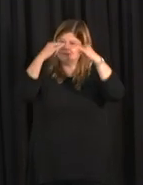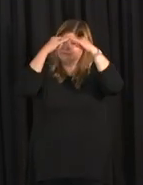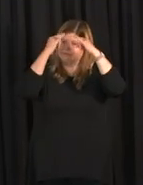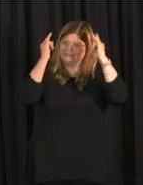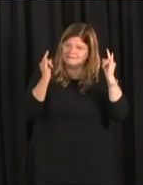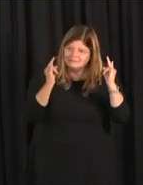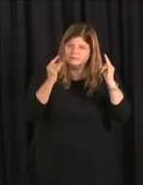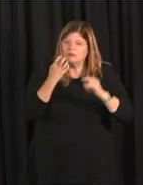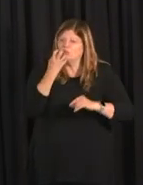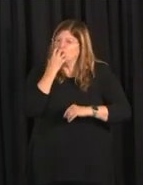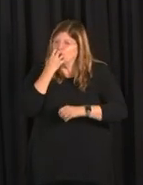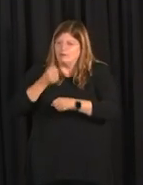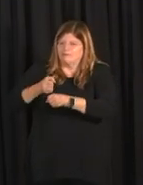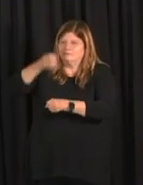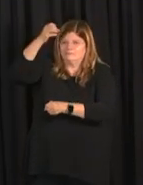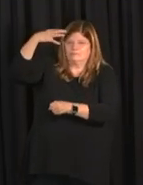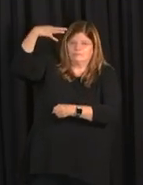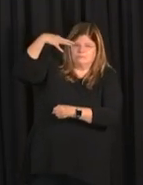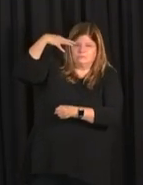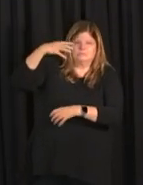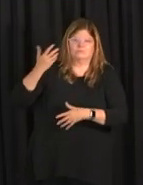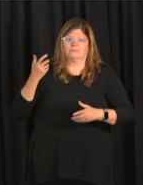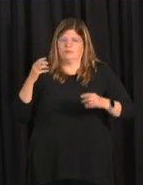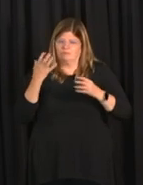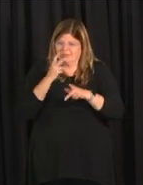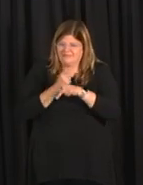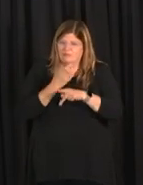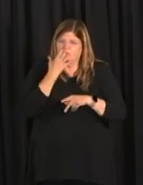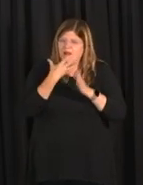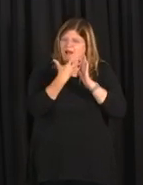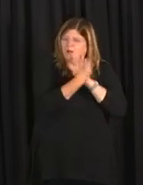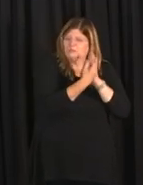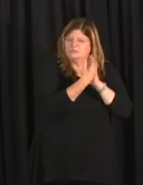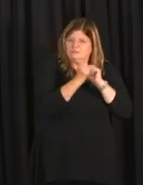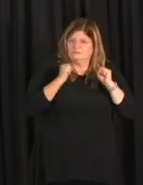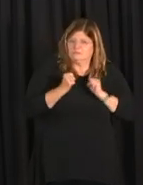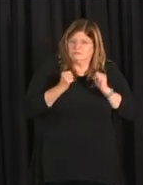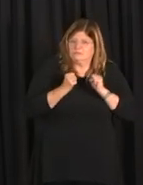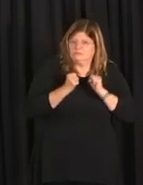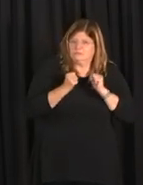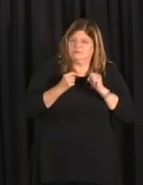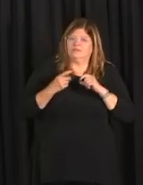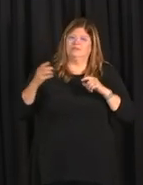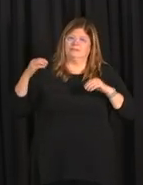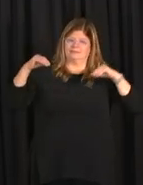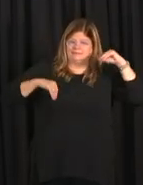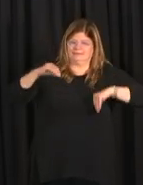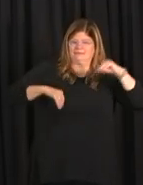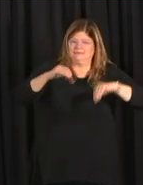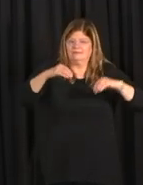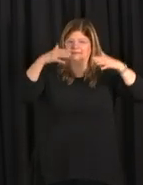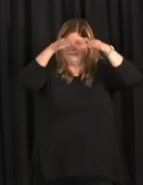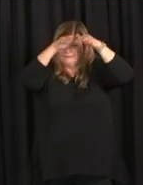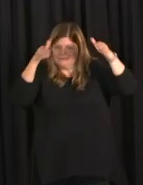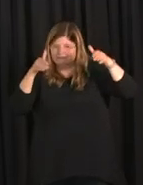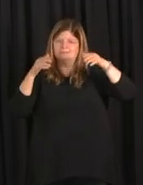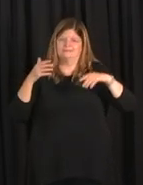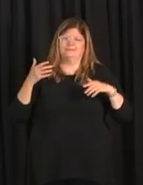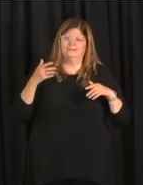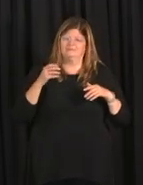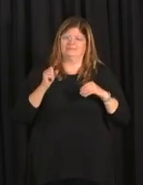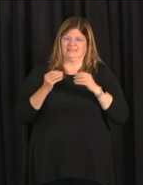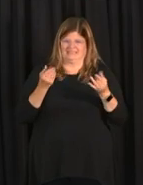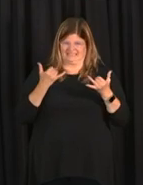heaters, whether that's the purchase or the rental. And it could also be used for other soft costs like marketing or